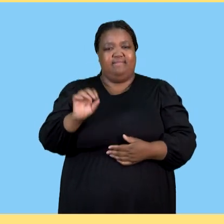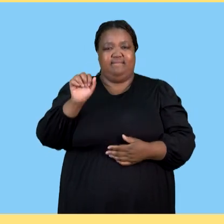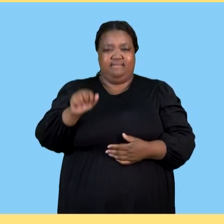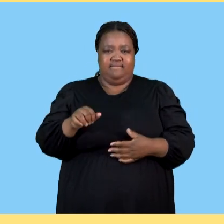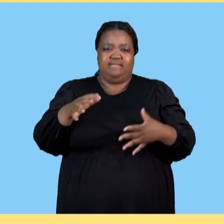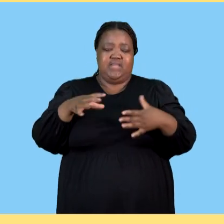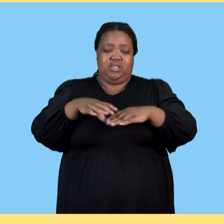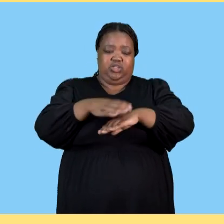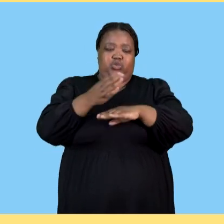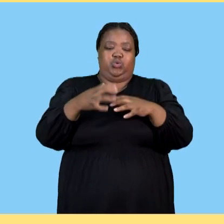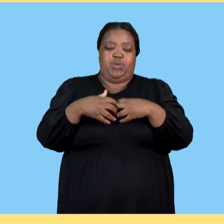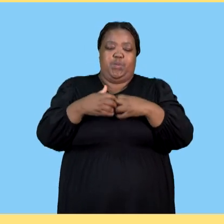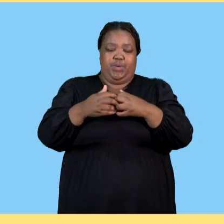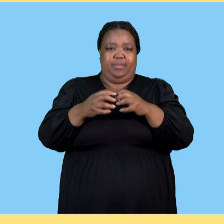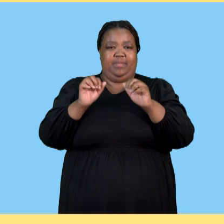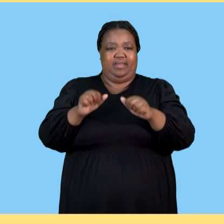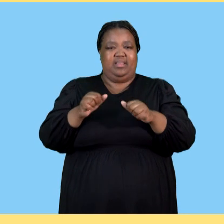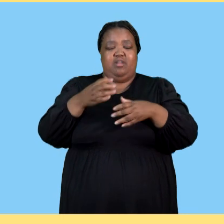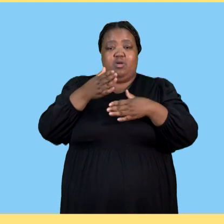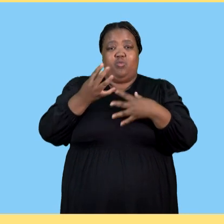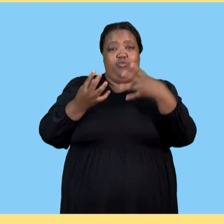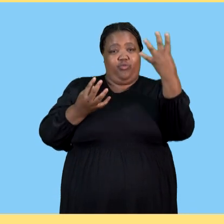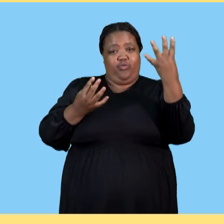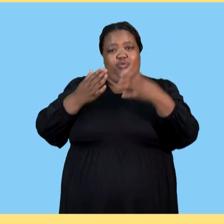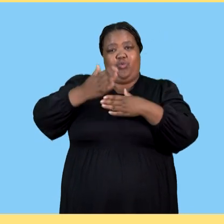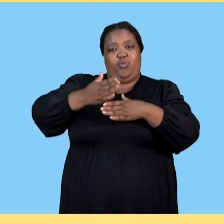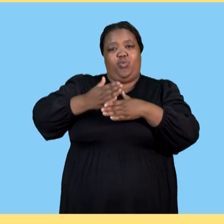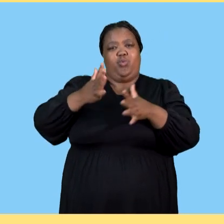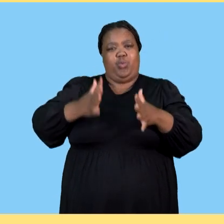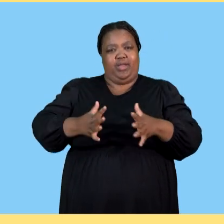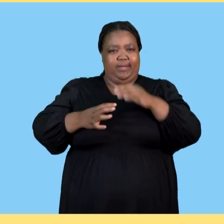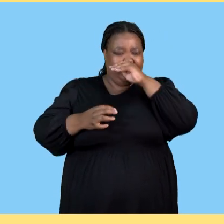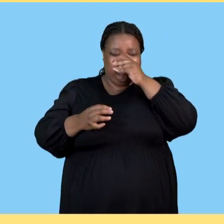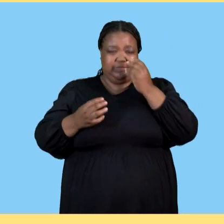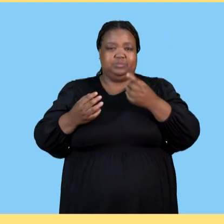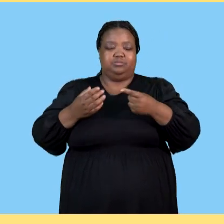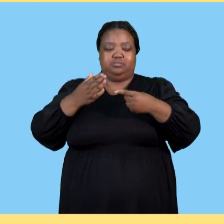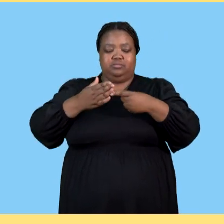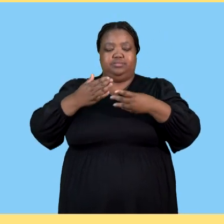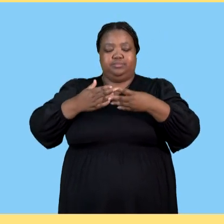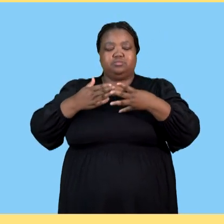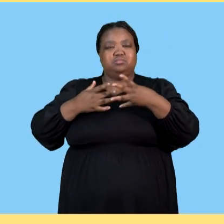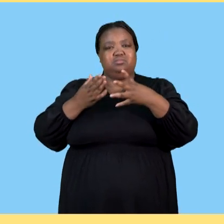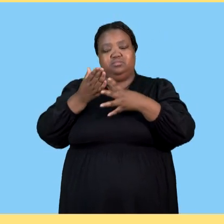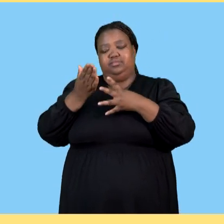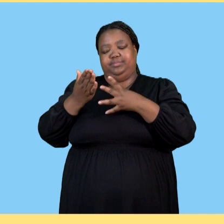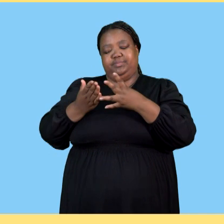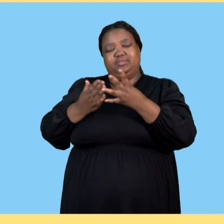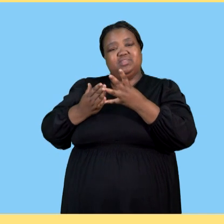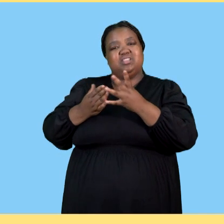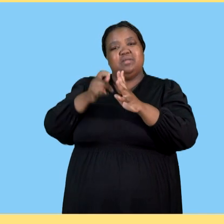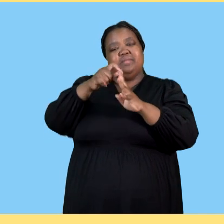shoes. Very important. 4 workers. Each worker works 8 hours a